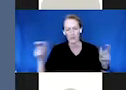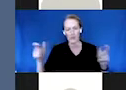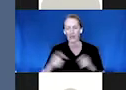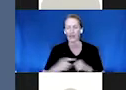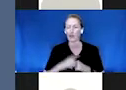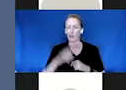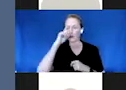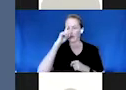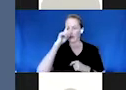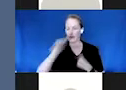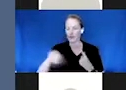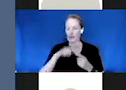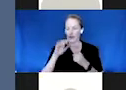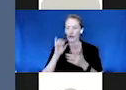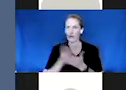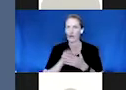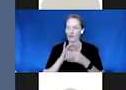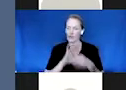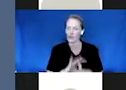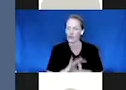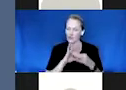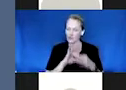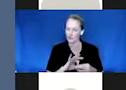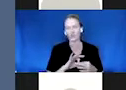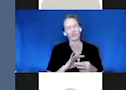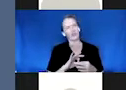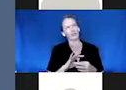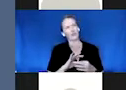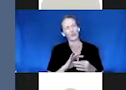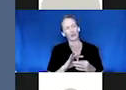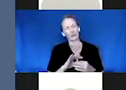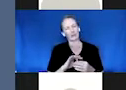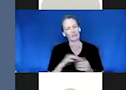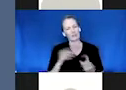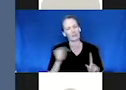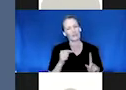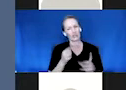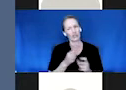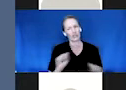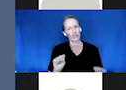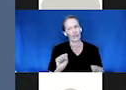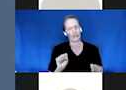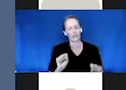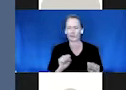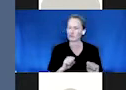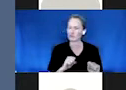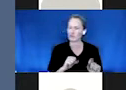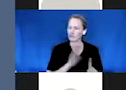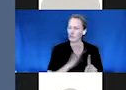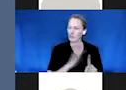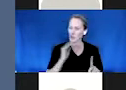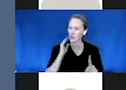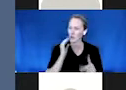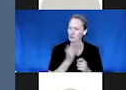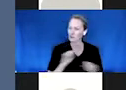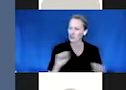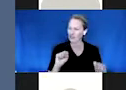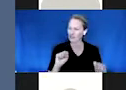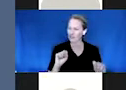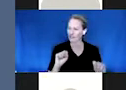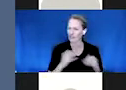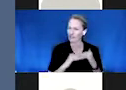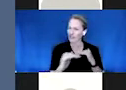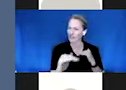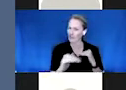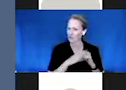that she was in and raise red flags about Sonia's safety. Her housing is unstable. She's just living with someone who allowed her